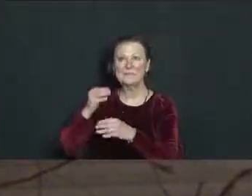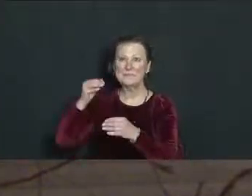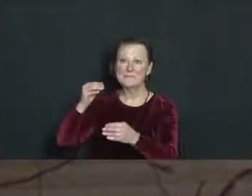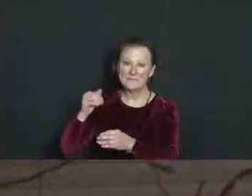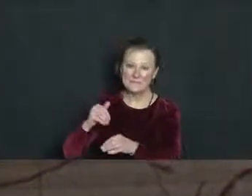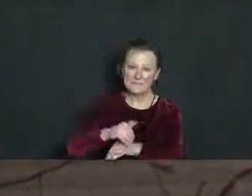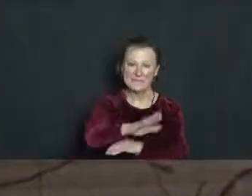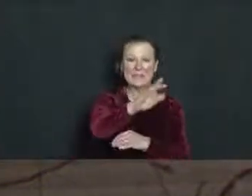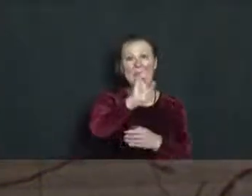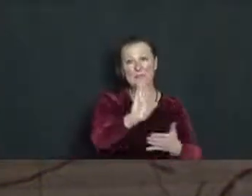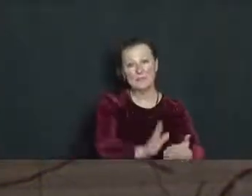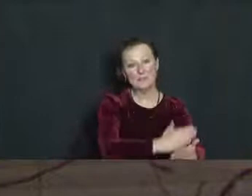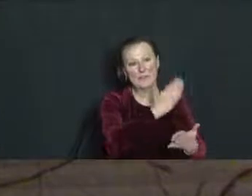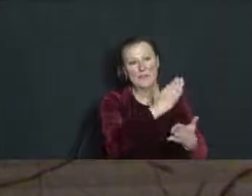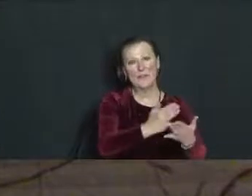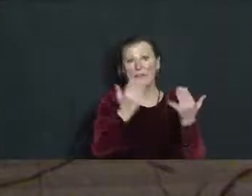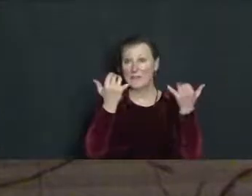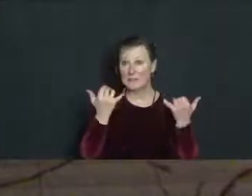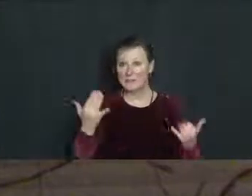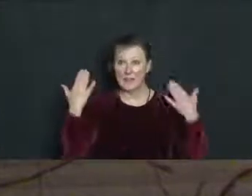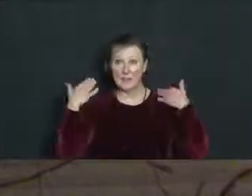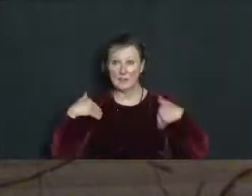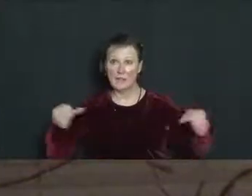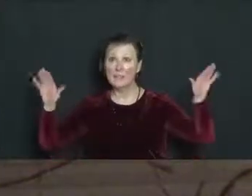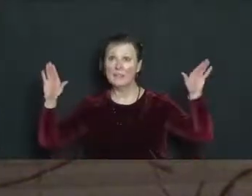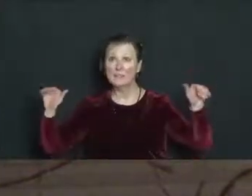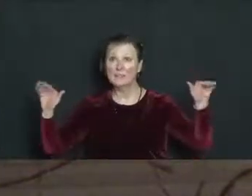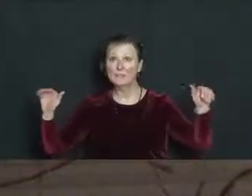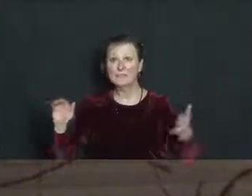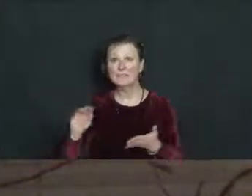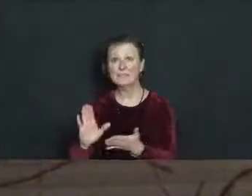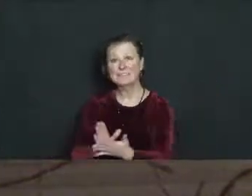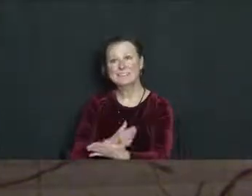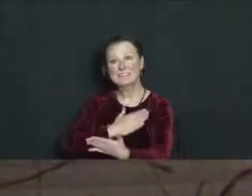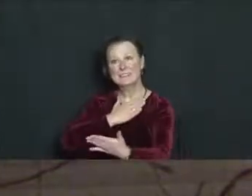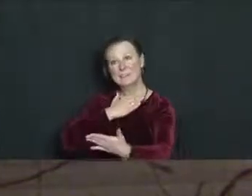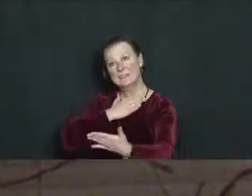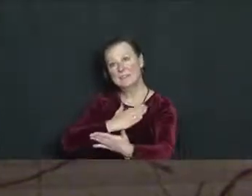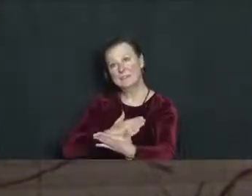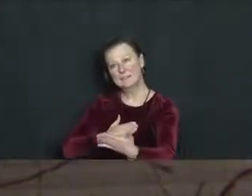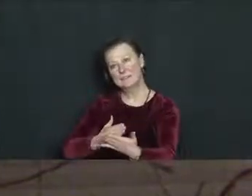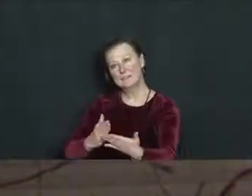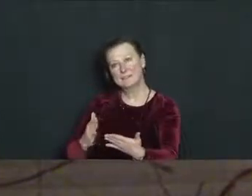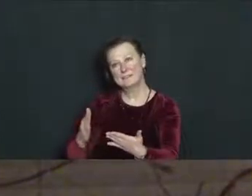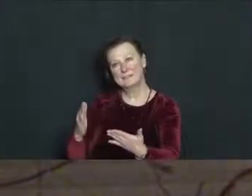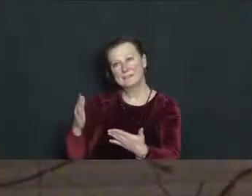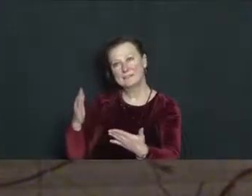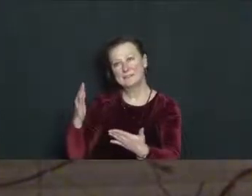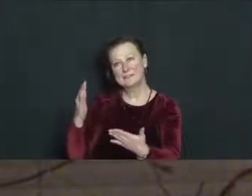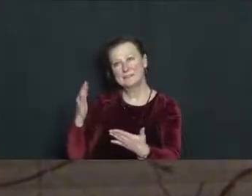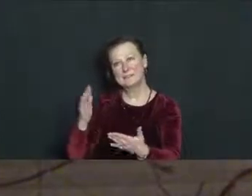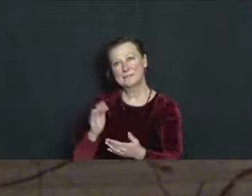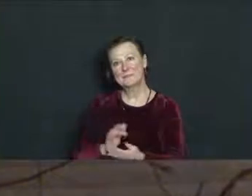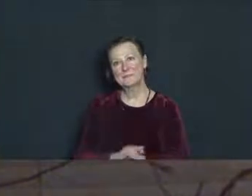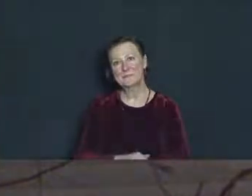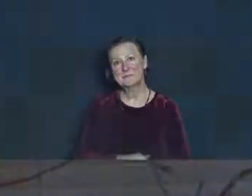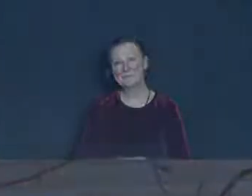song which now the angels sing.